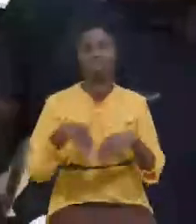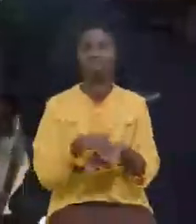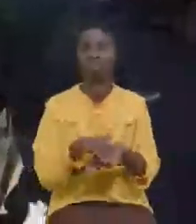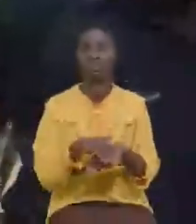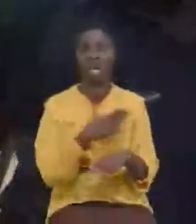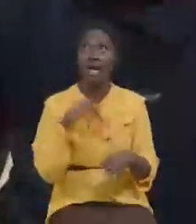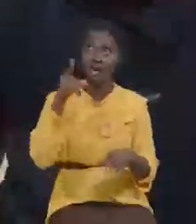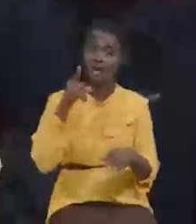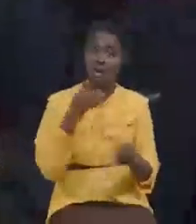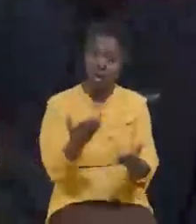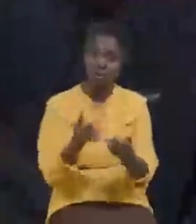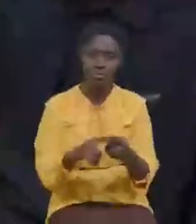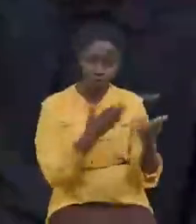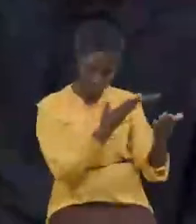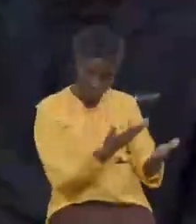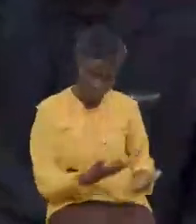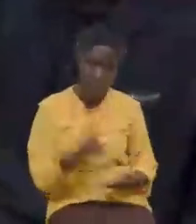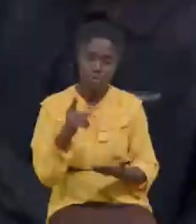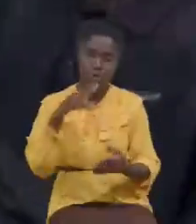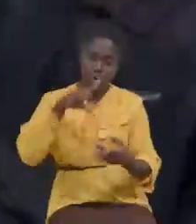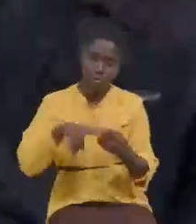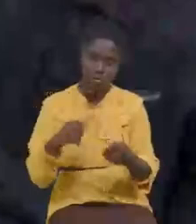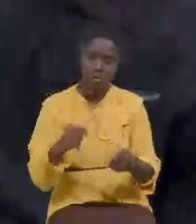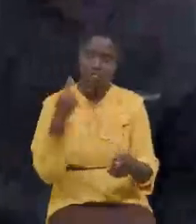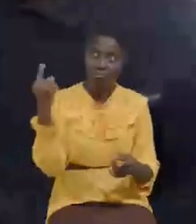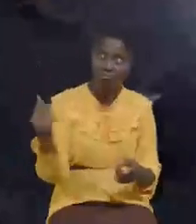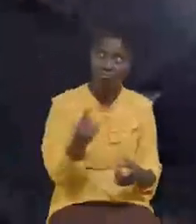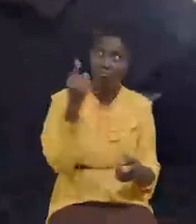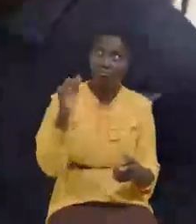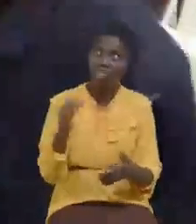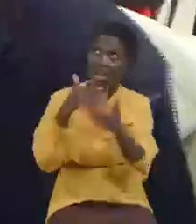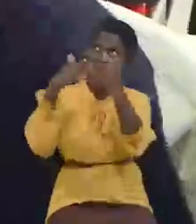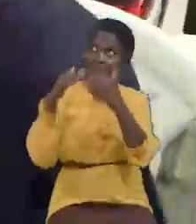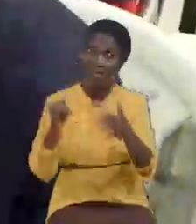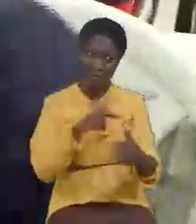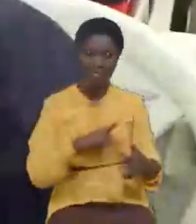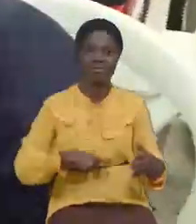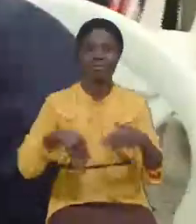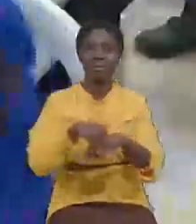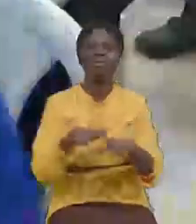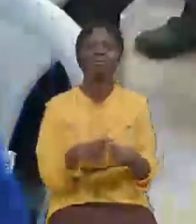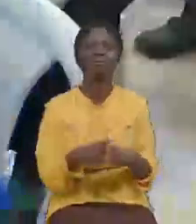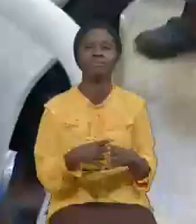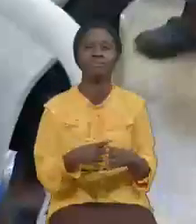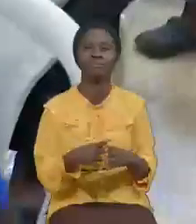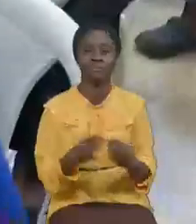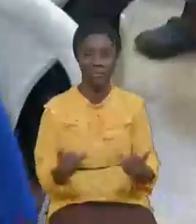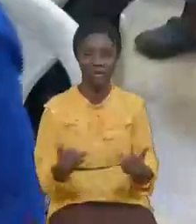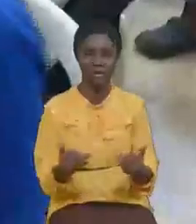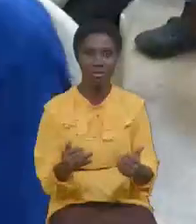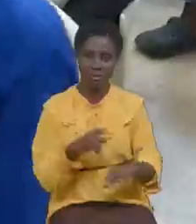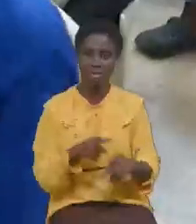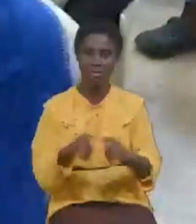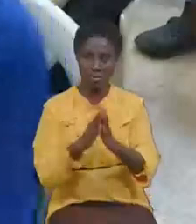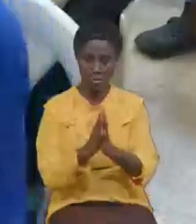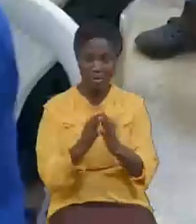to bring you to the eternal kingdom. Heads bowed, eyes closed. You